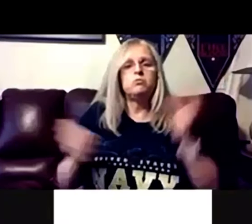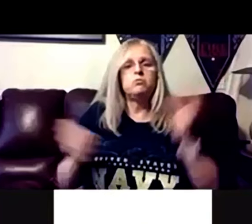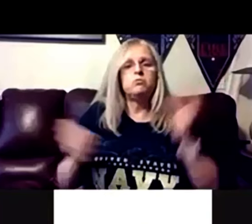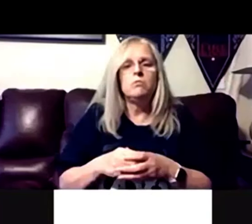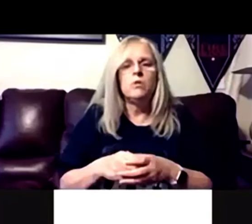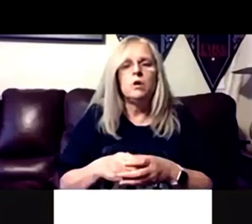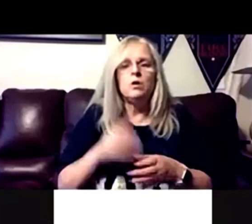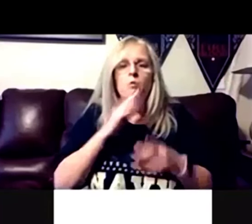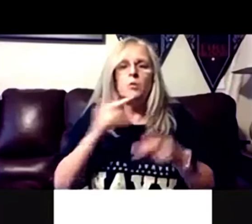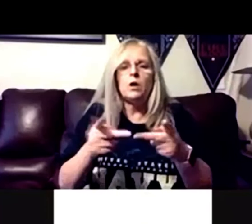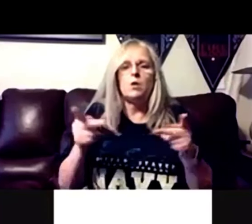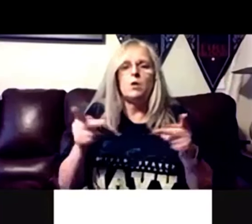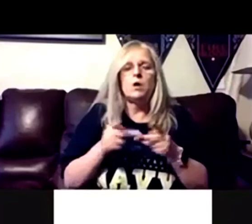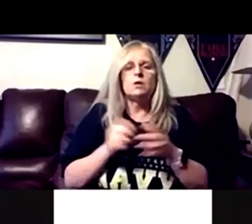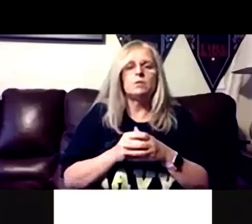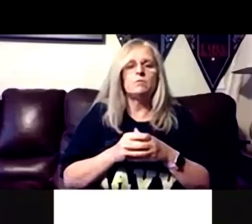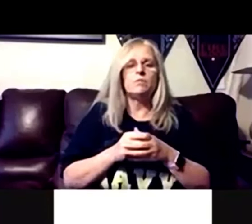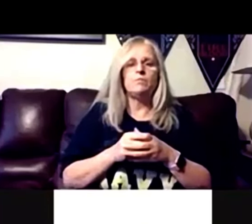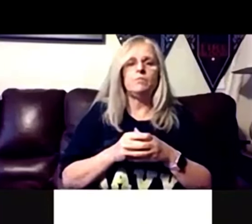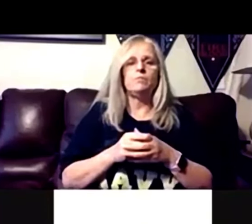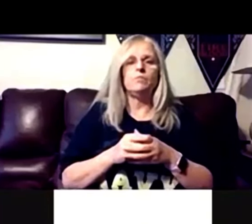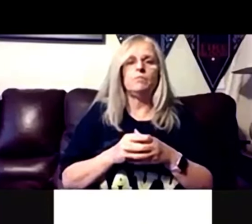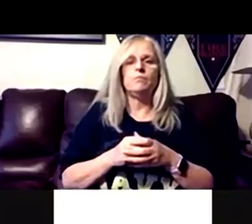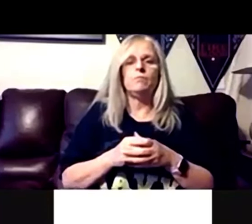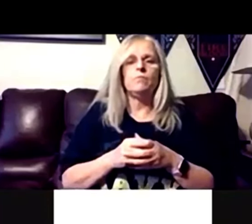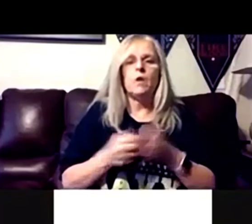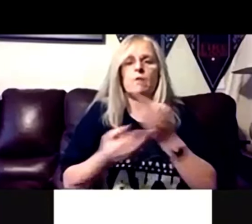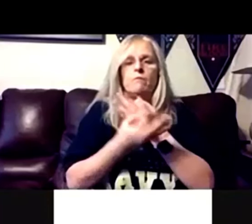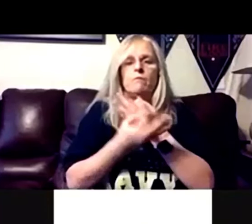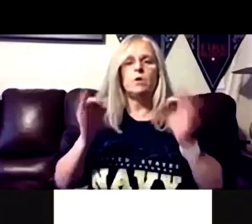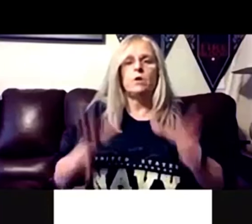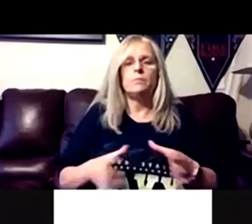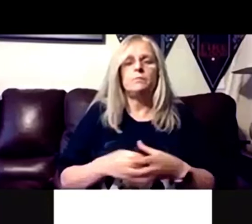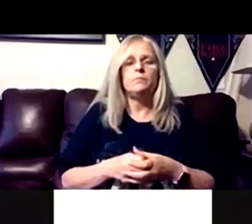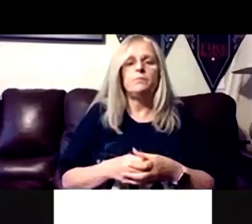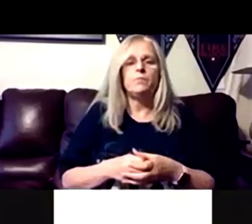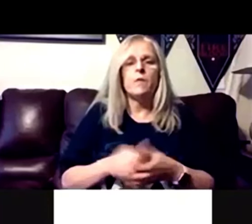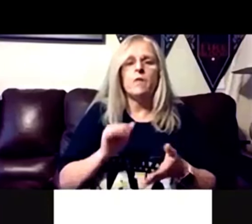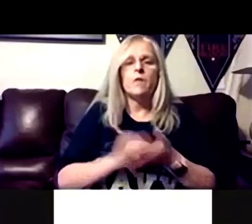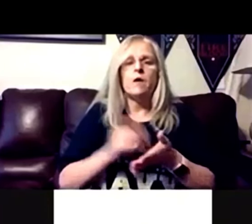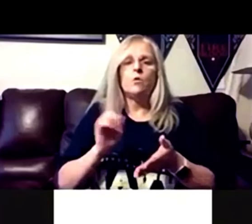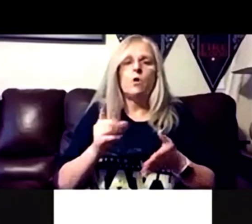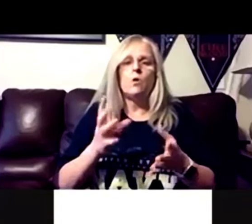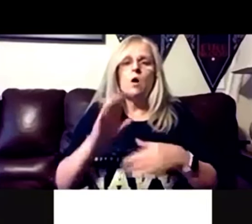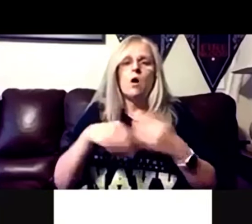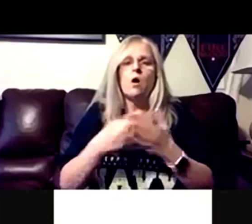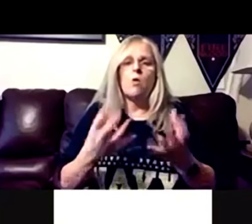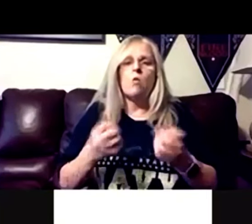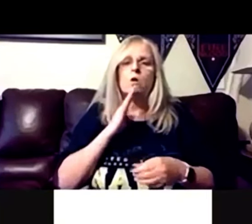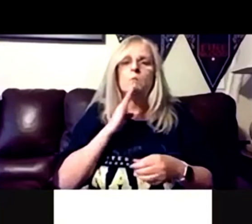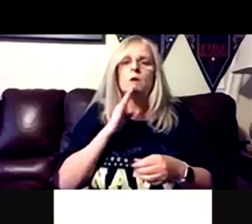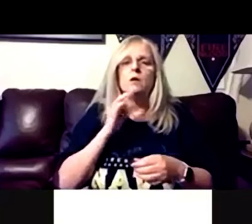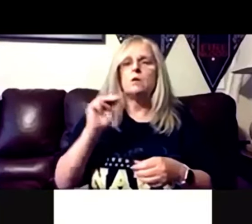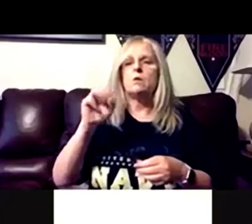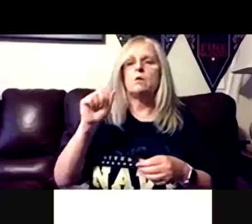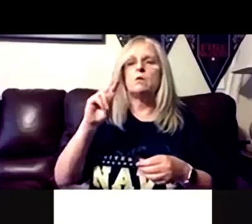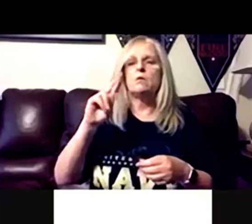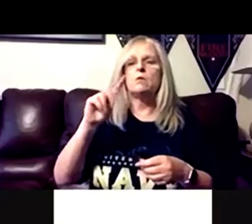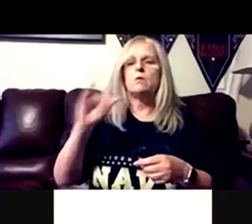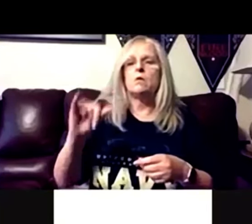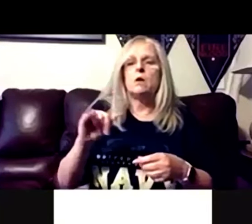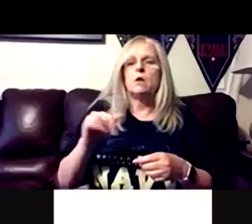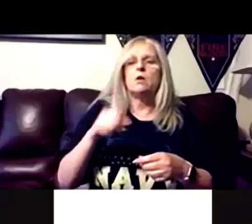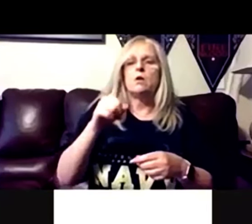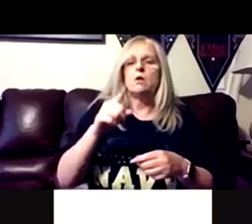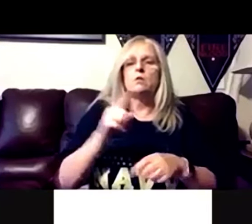place of liberty and freedom, which is where we all want to be. Marty, I'm going to turn it back over to you and go